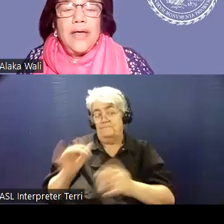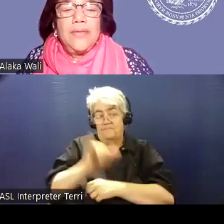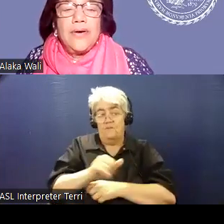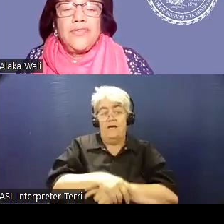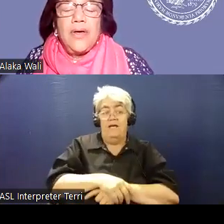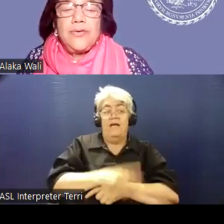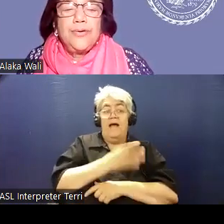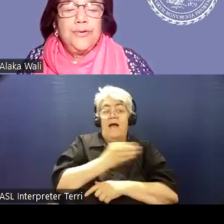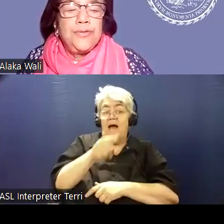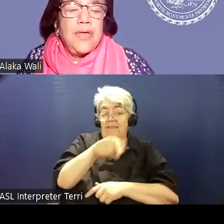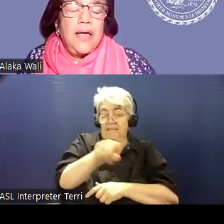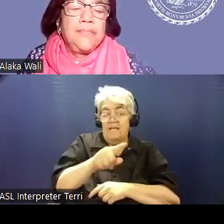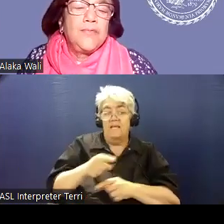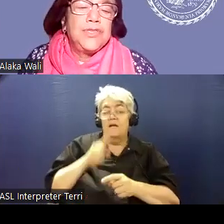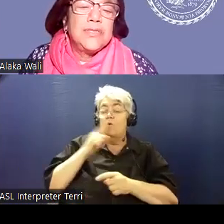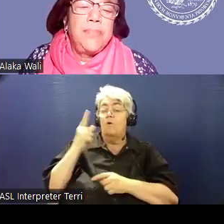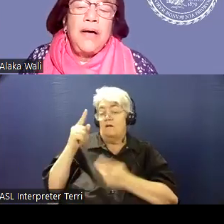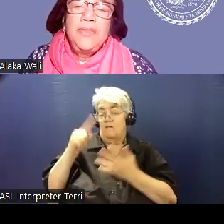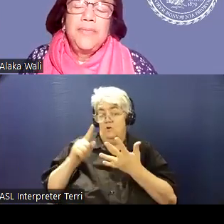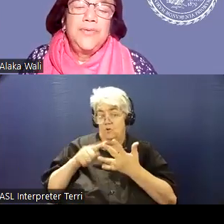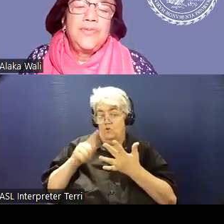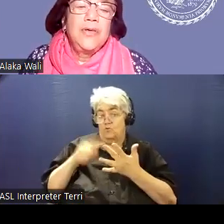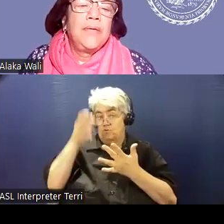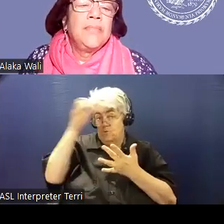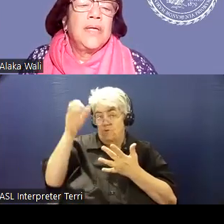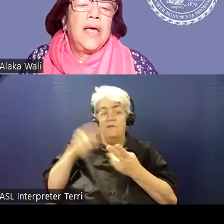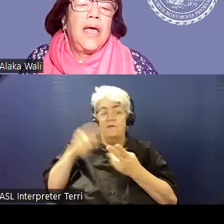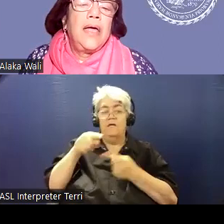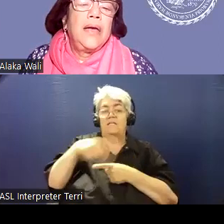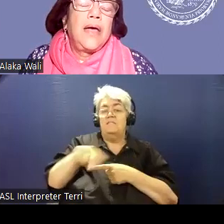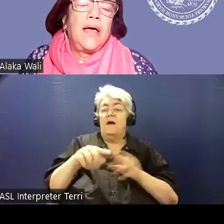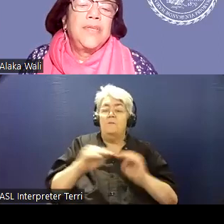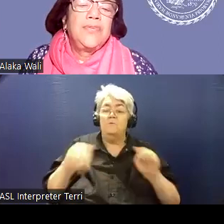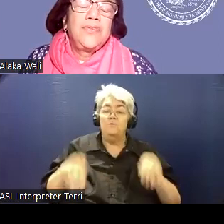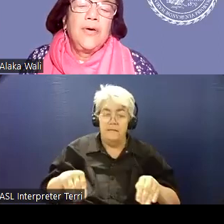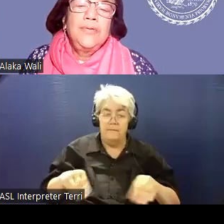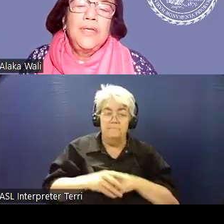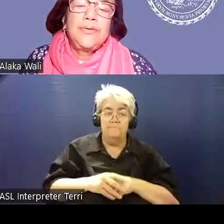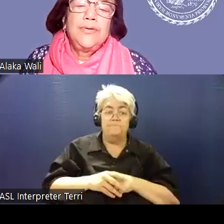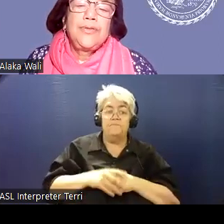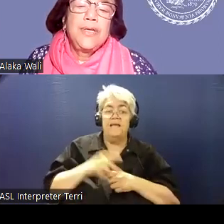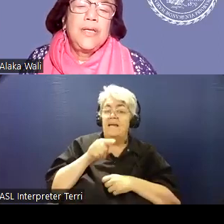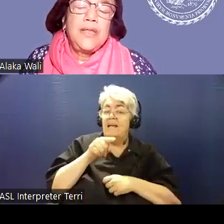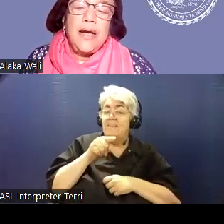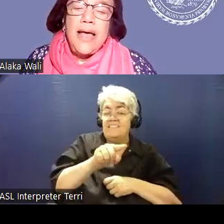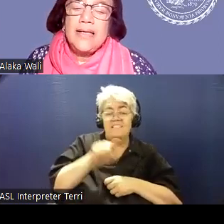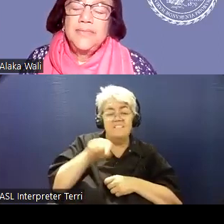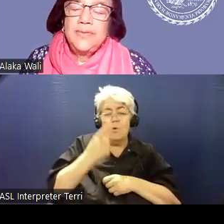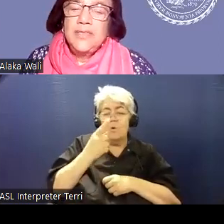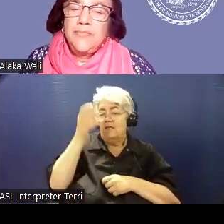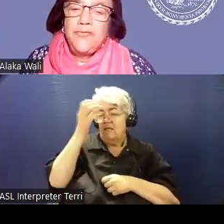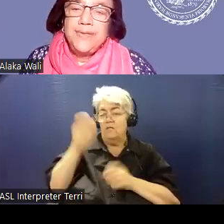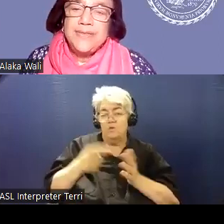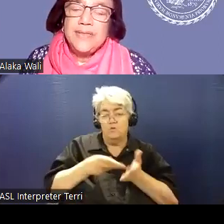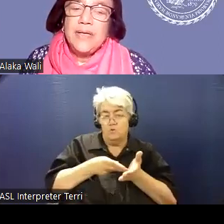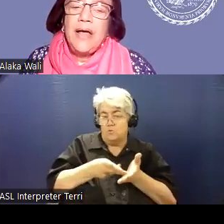And then there's a truth which is about the museum. And this is the only truth really that has